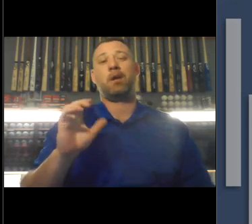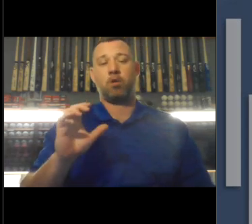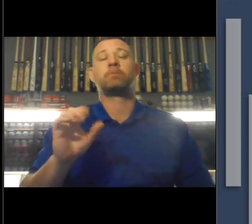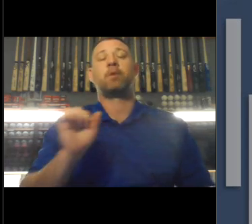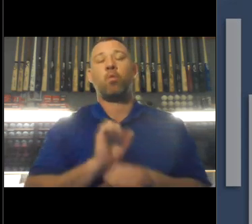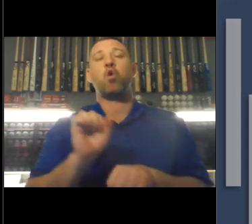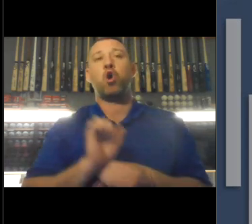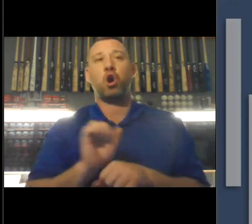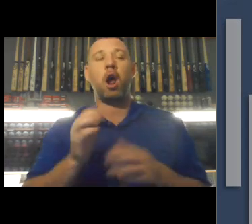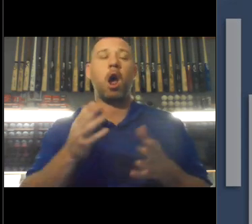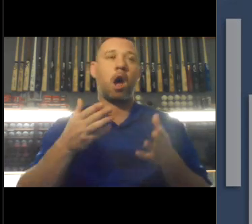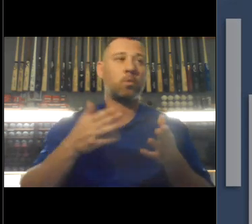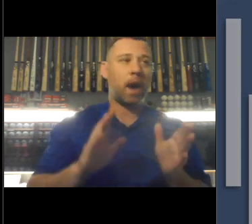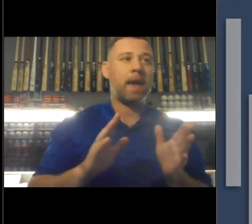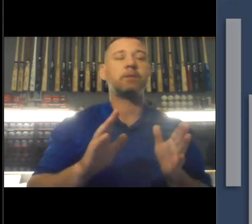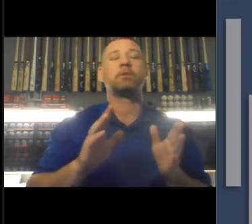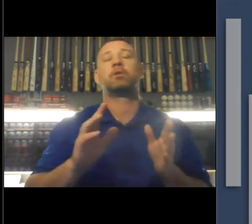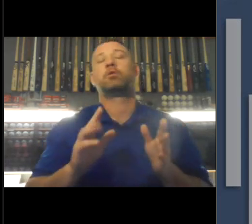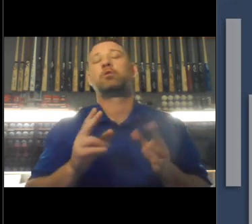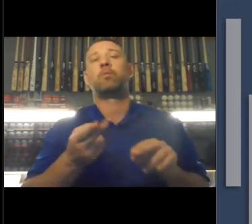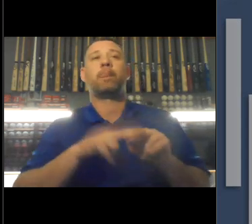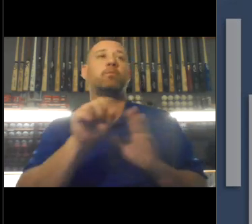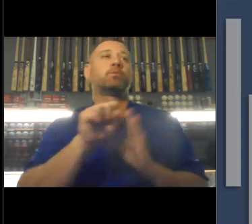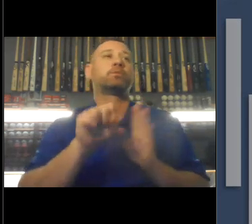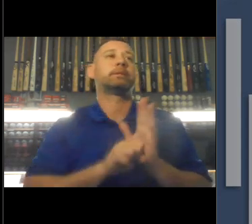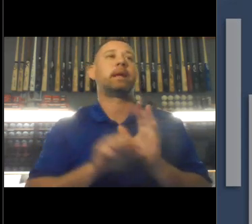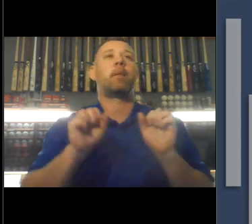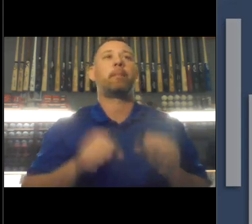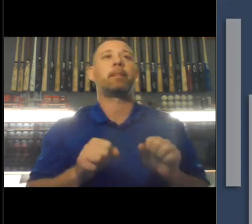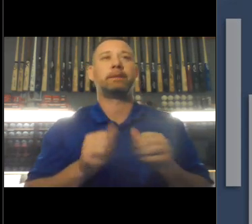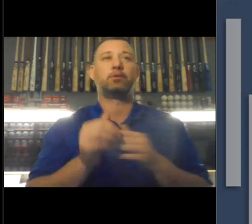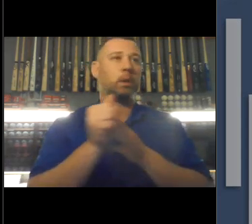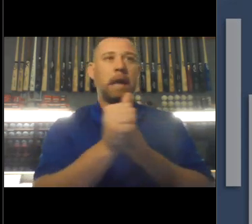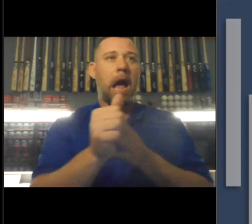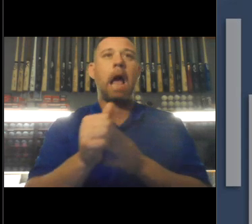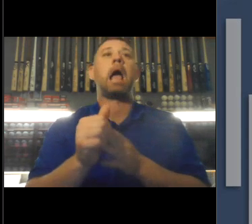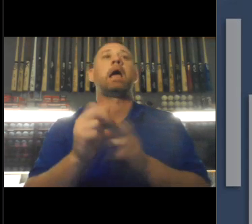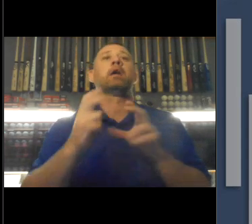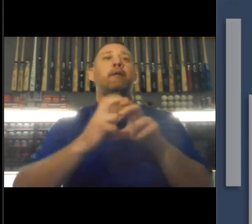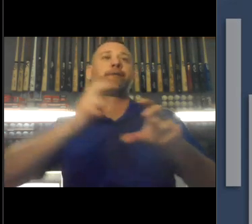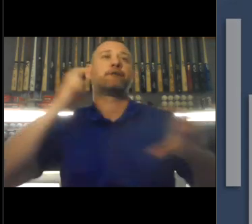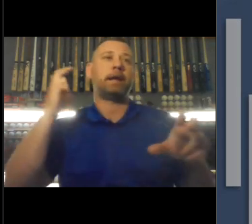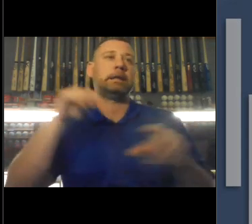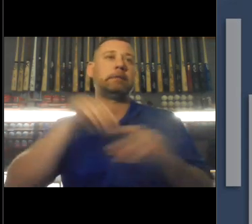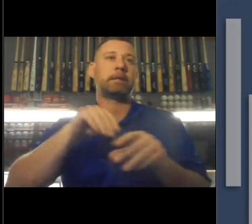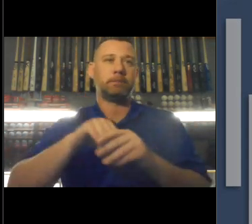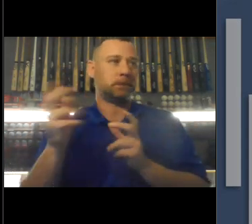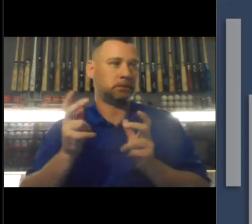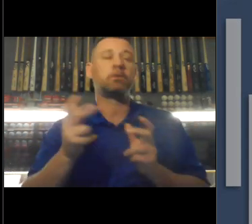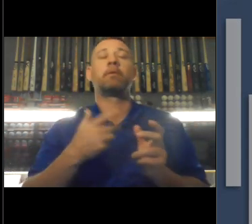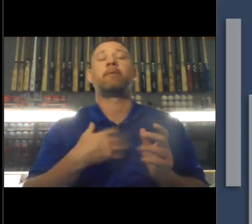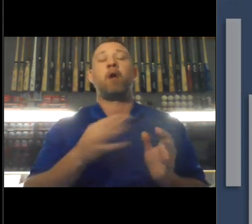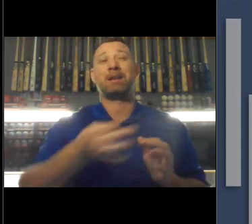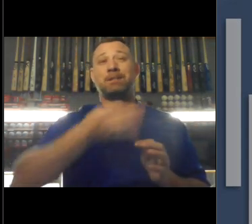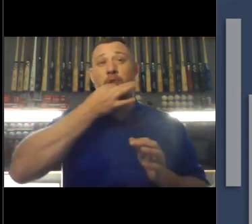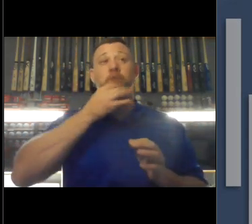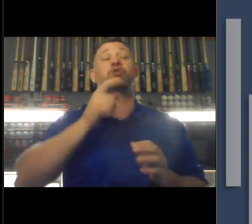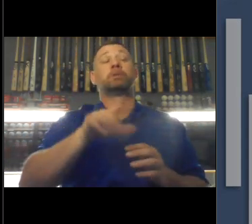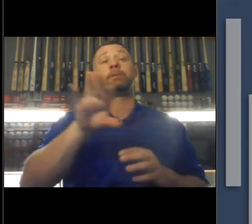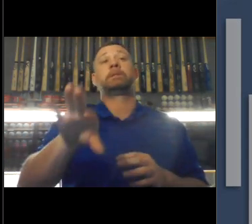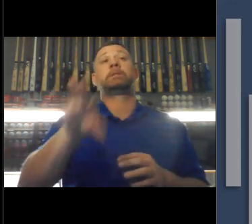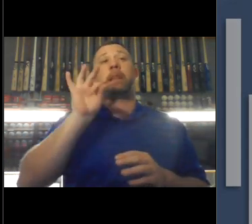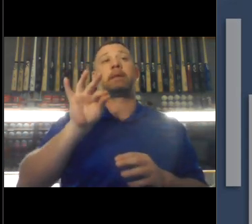ways to improve the state's ability to guide freight investments. In recognition of her expertise in this area, Hannah has been selected